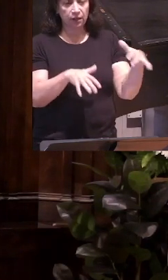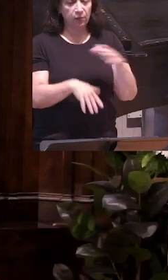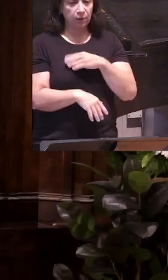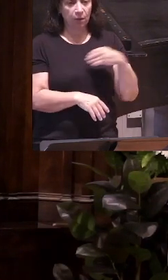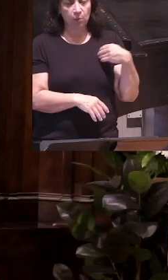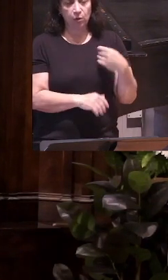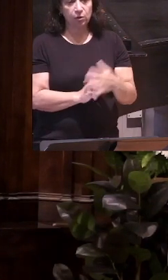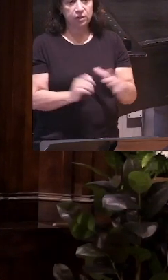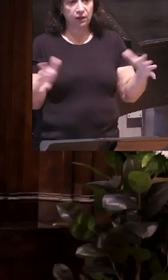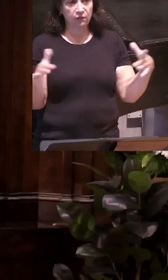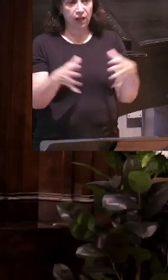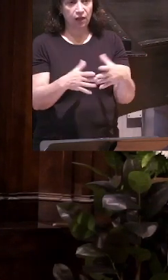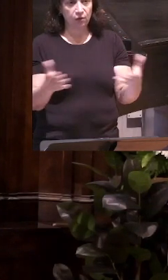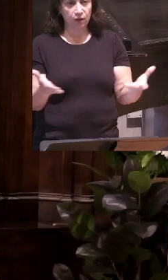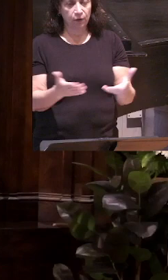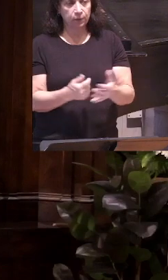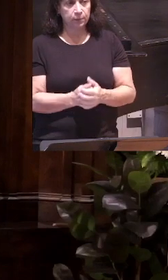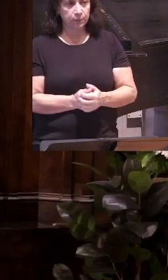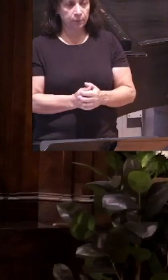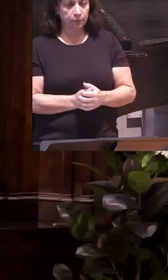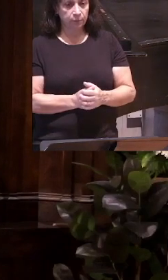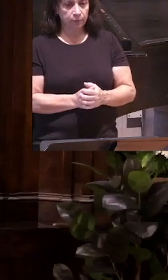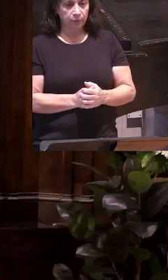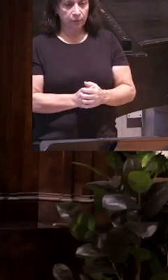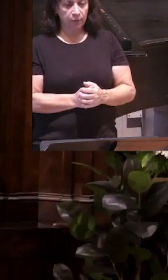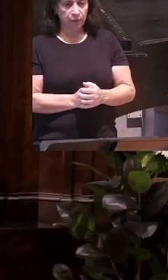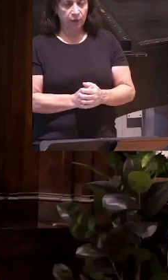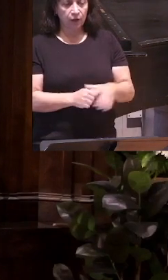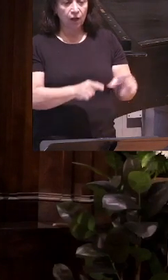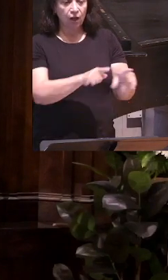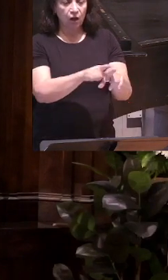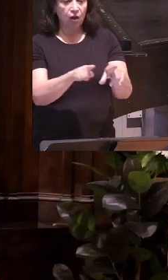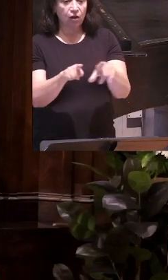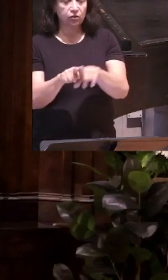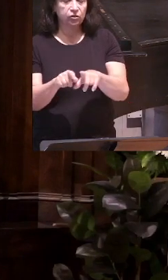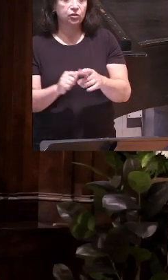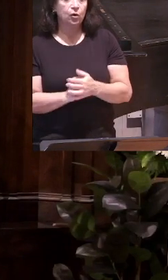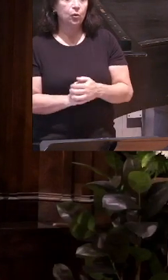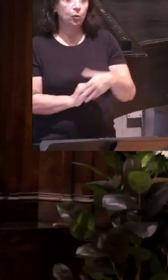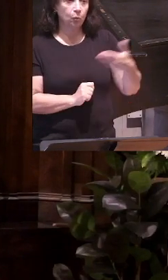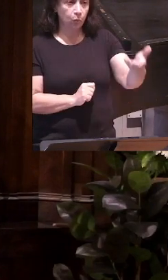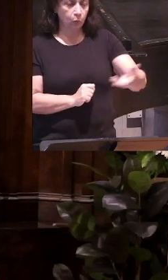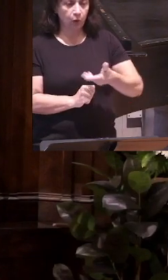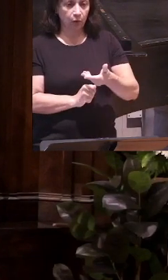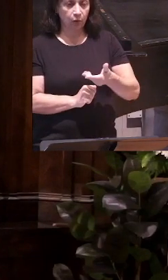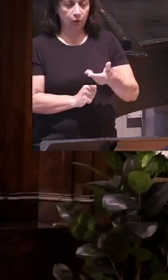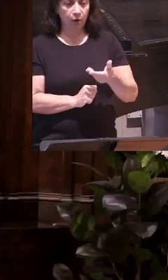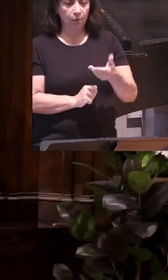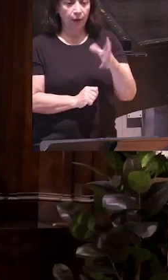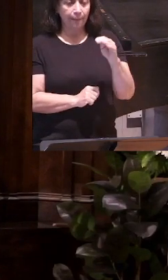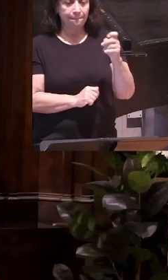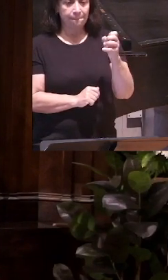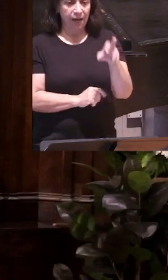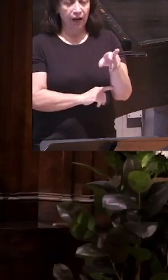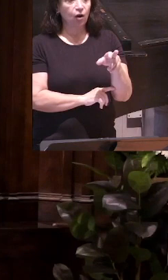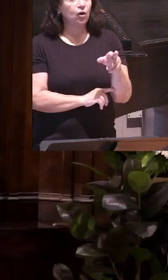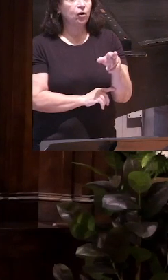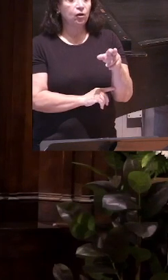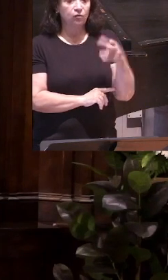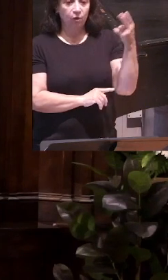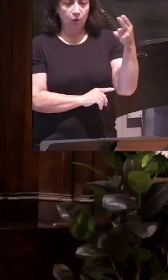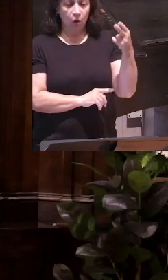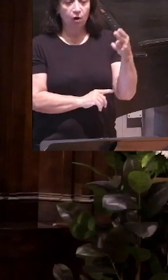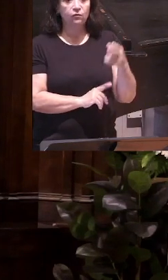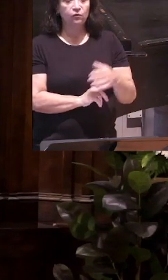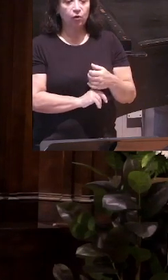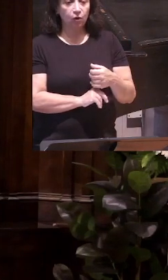members who have gathered. I also welcome our mayors Luke Bronin from Hartford,